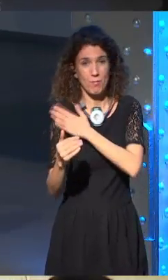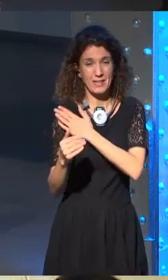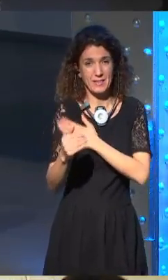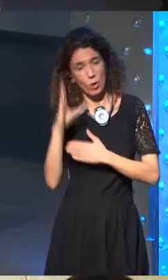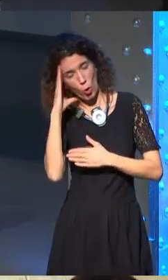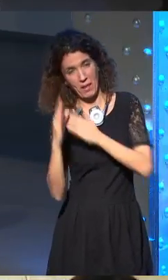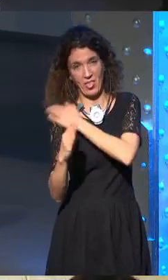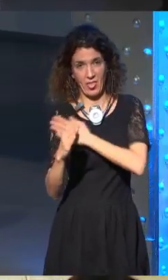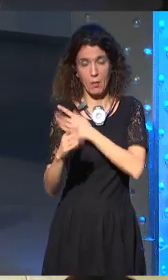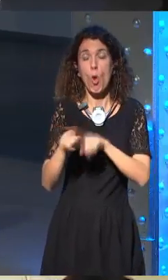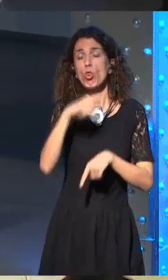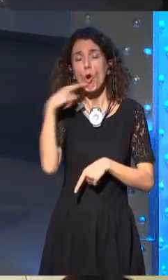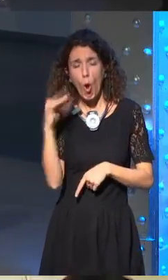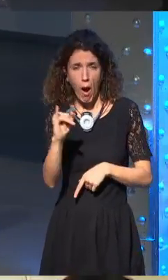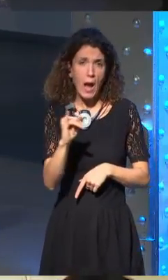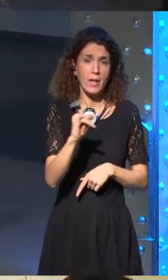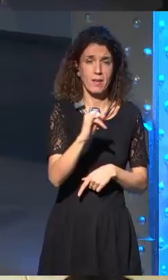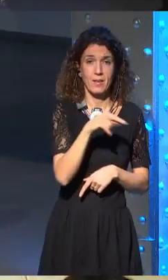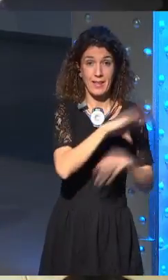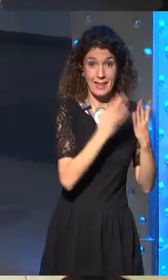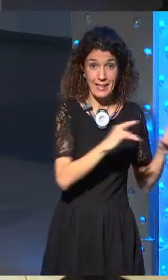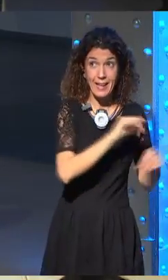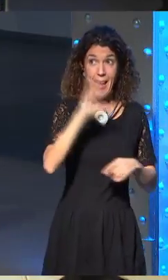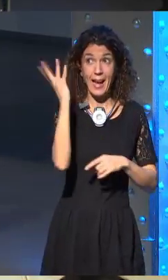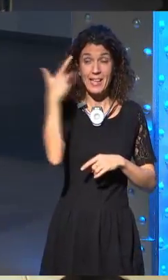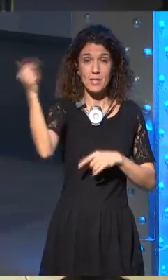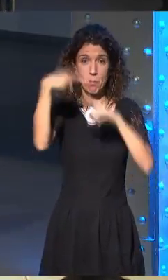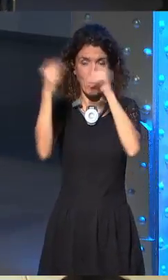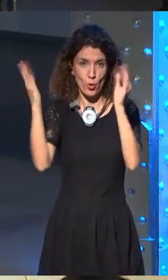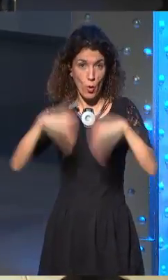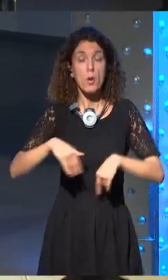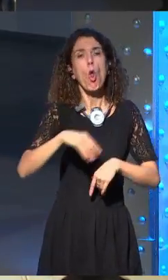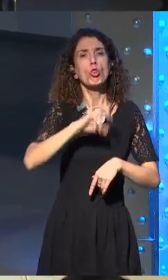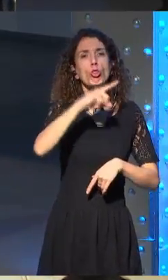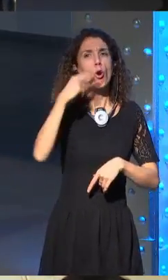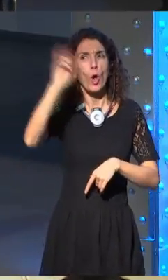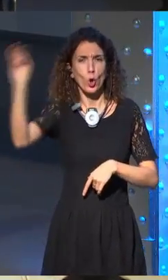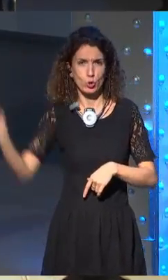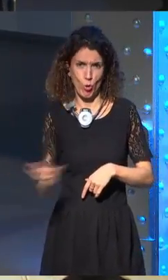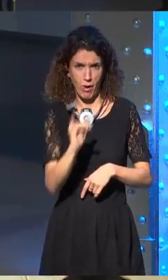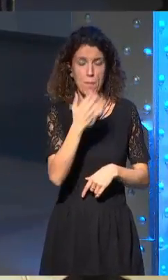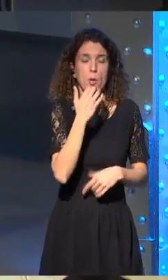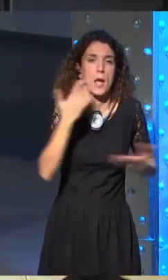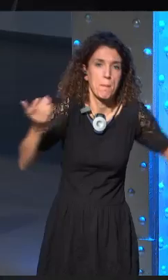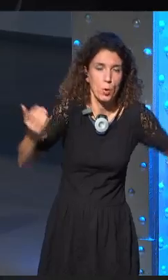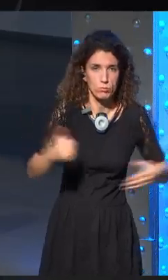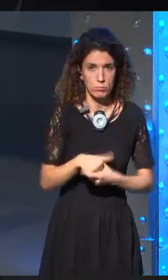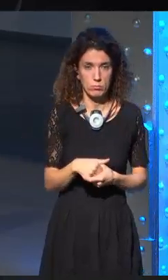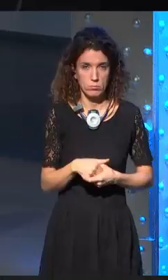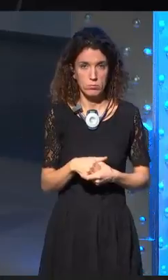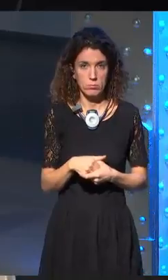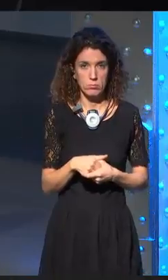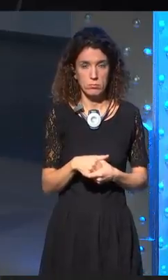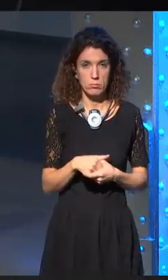shoulders and elbows. You don't have that in space, but you have other pains. You might have, your spine elongates, so maybe your back